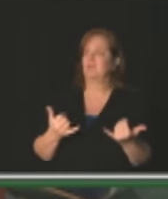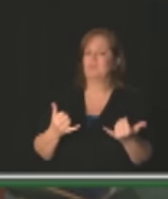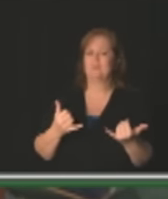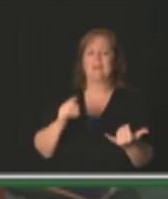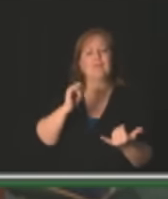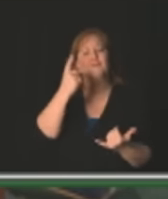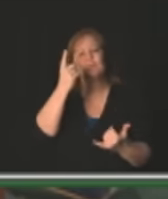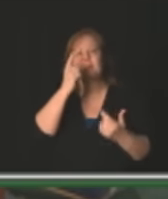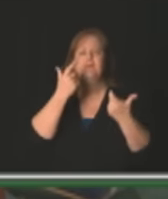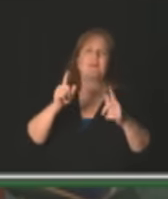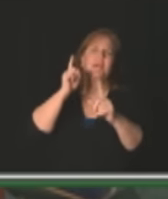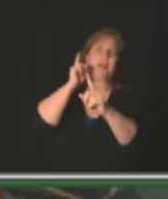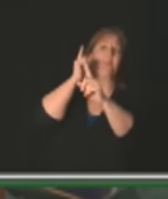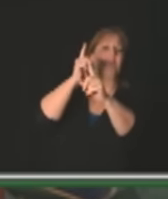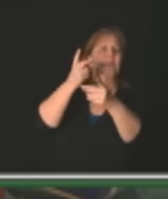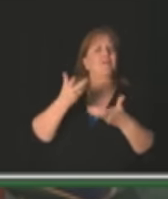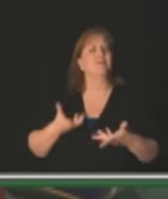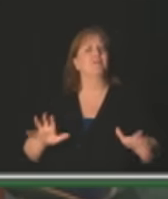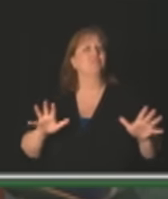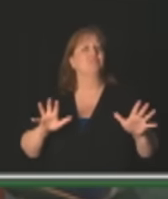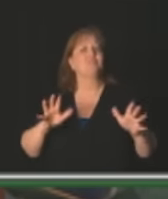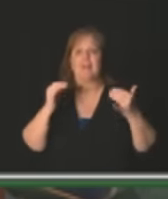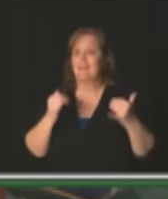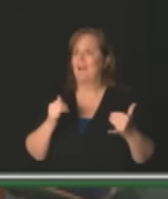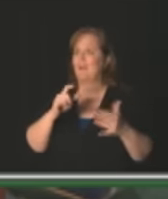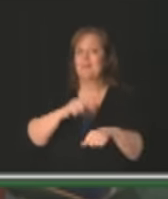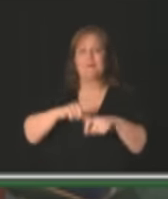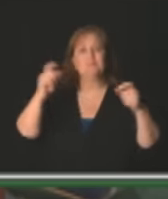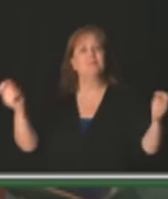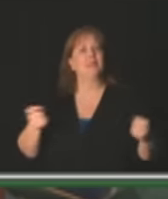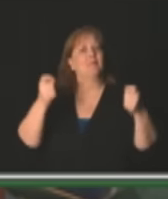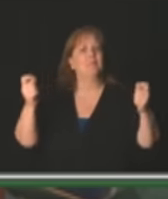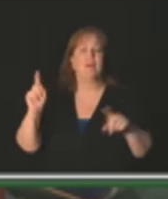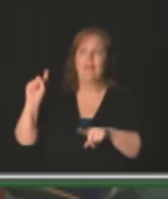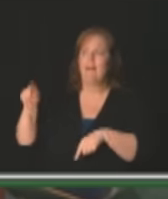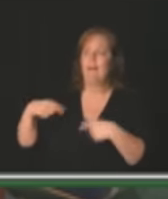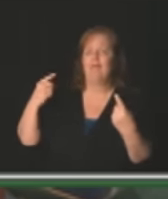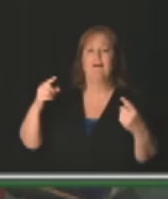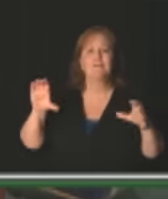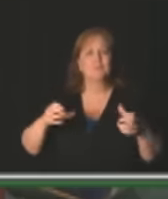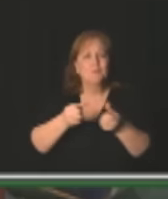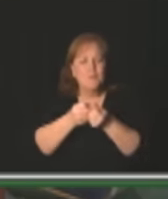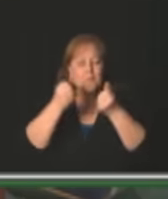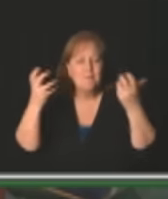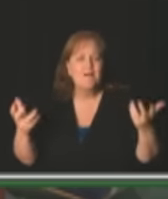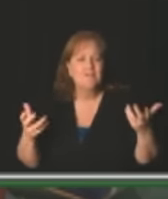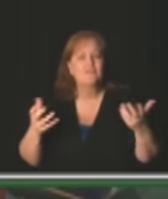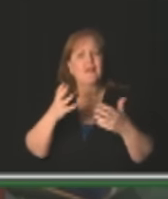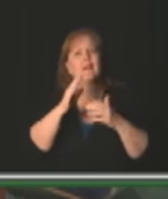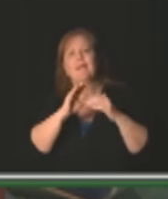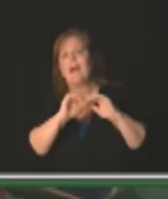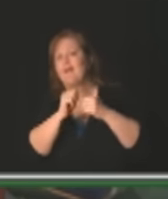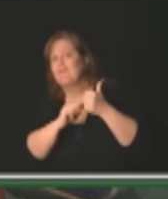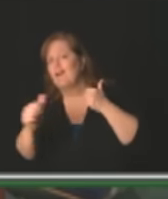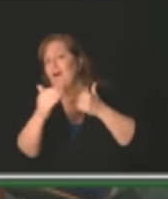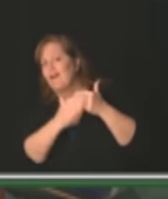milestone, and today is the time to celebrate how far you've come and to imagine how far you can go.